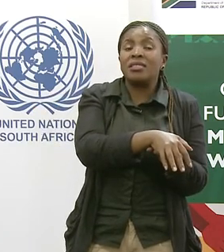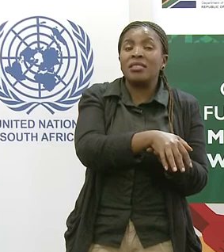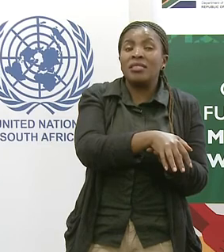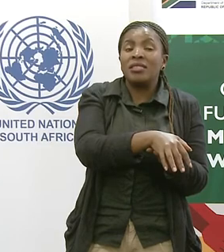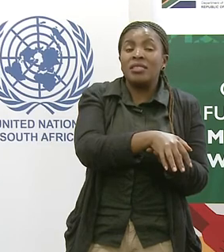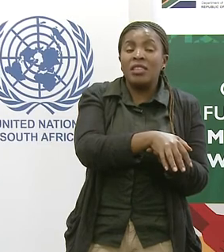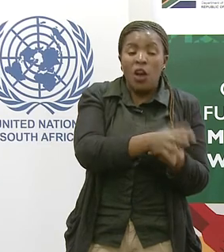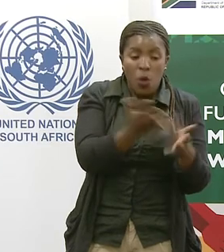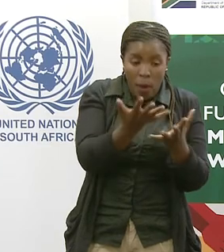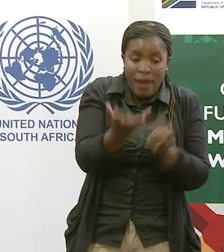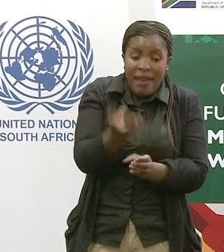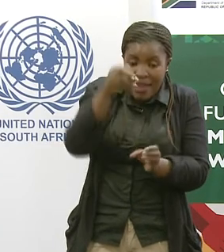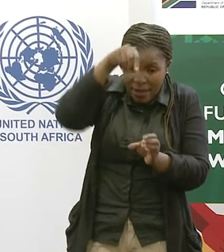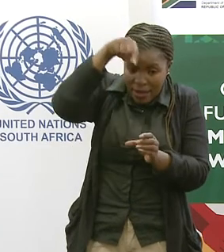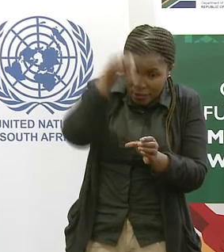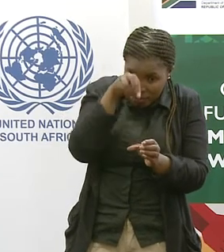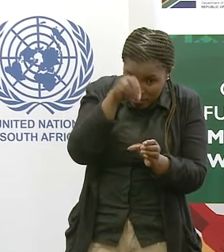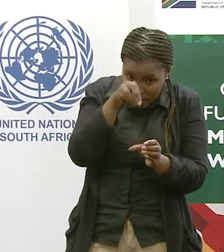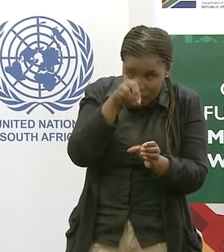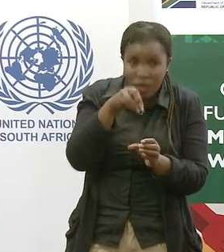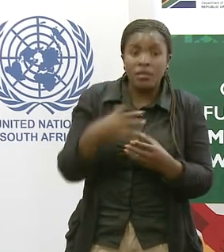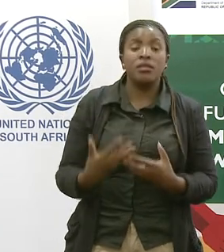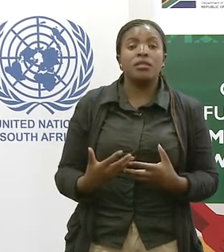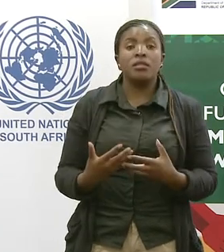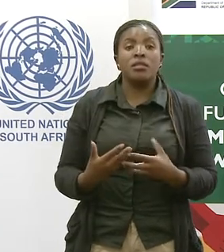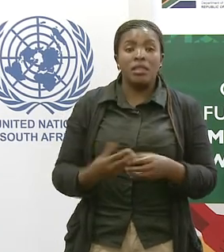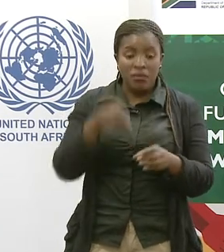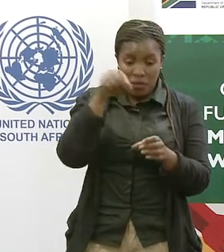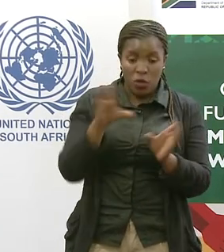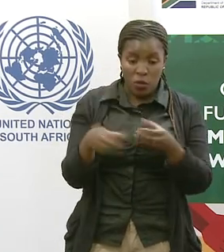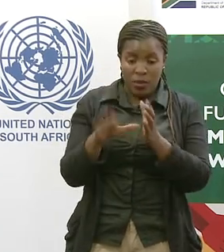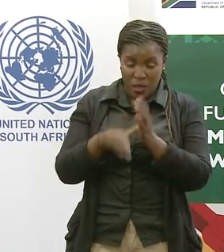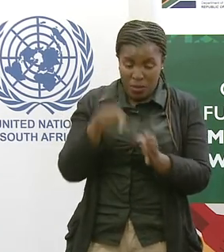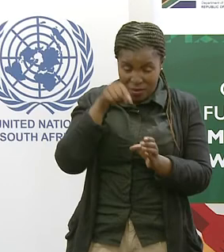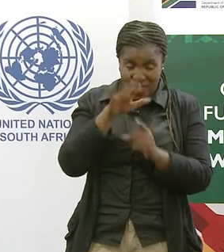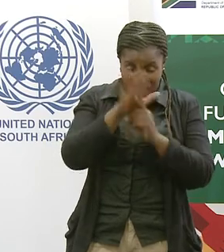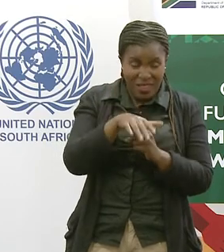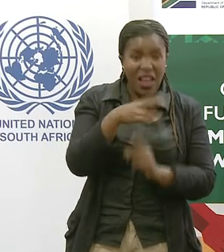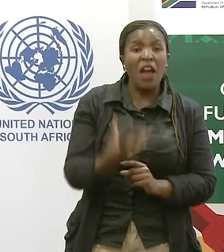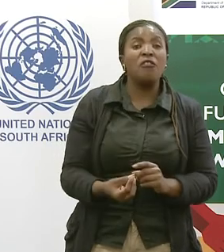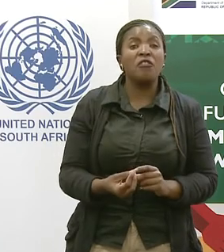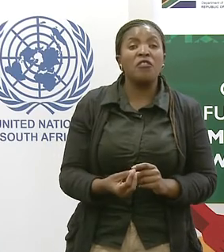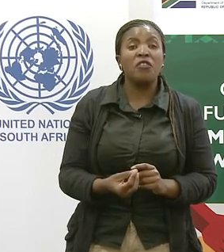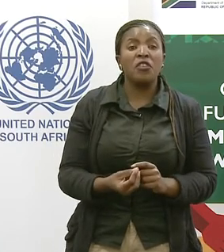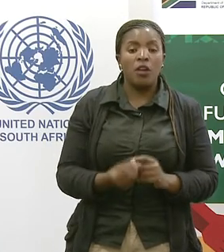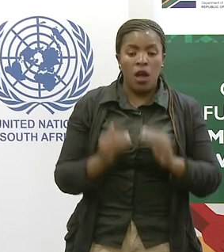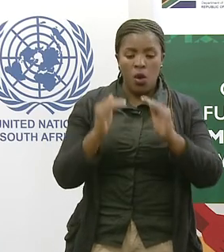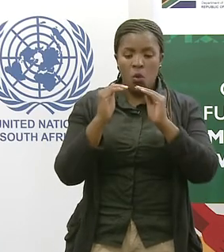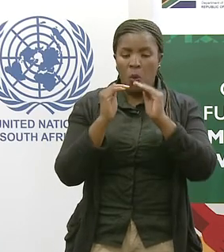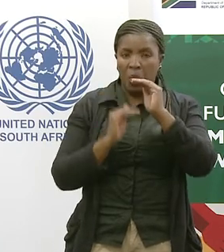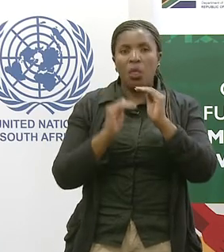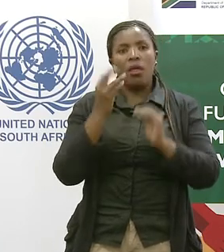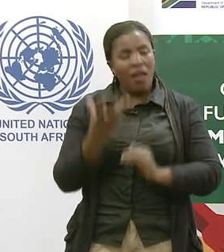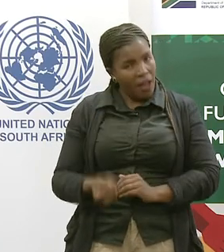the because that is still a big problem. Inequalities within. And I mean, some of those issues to